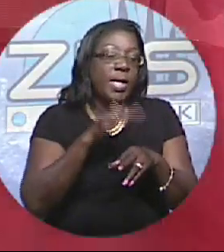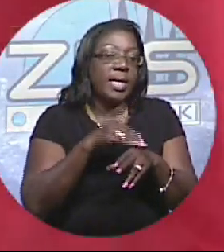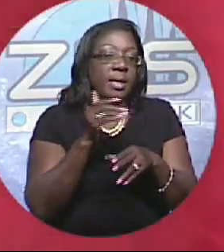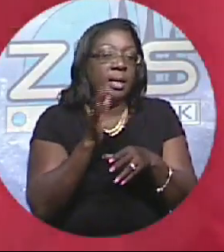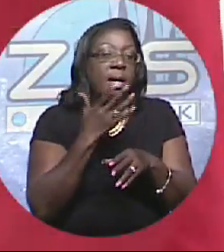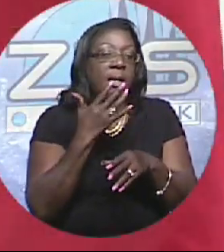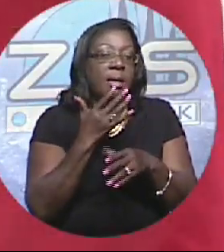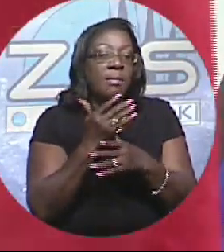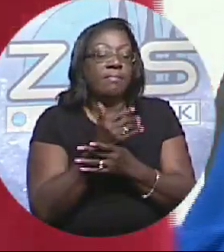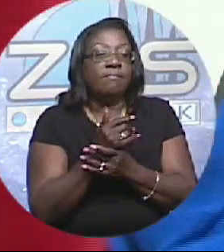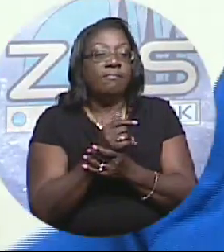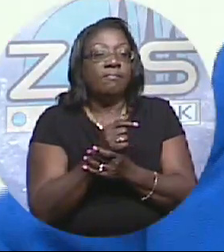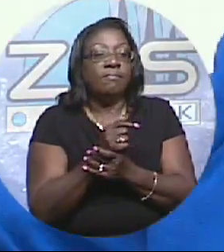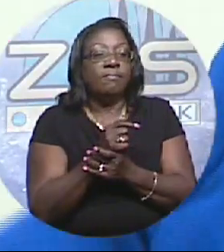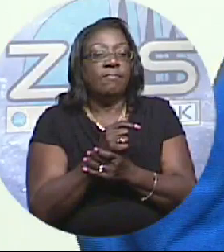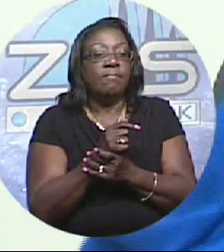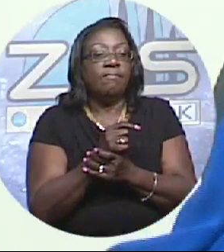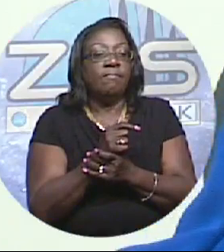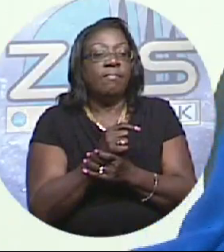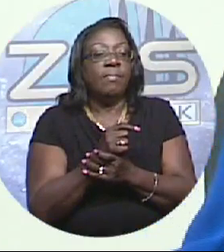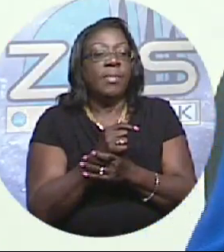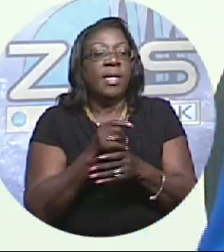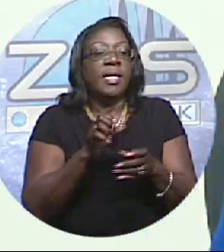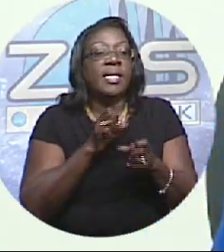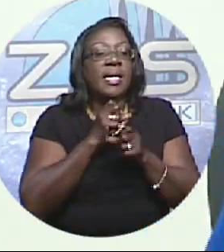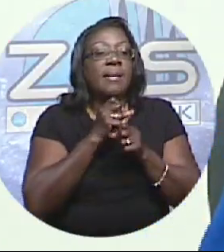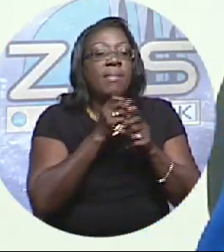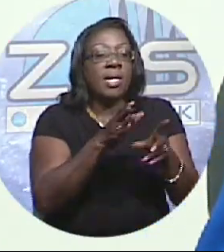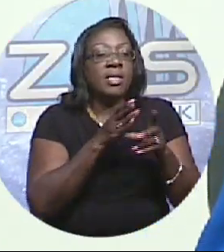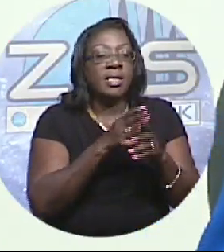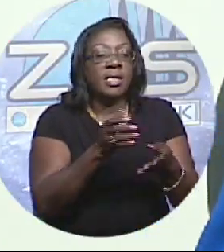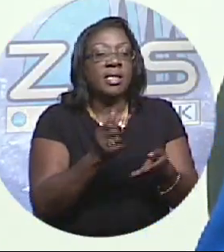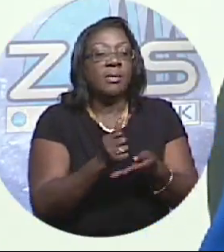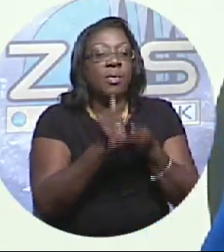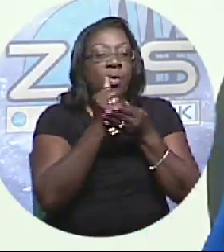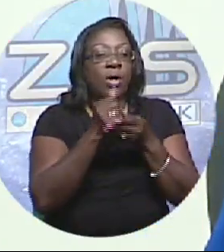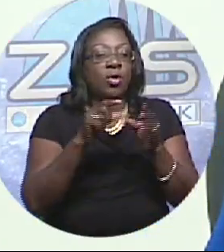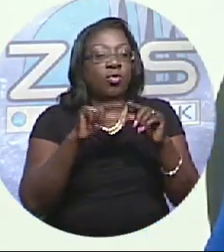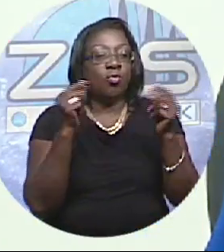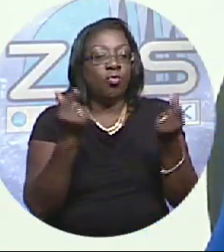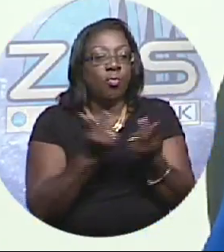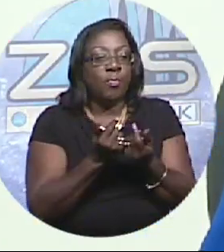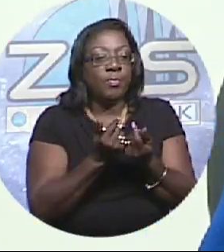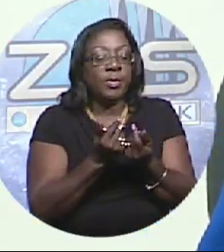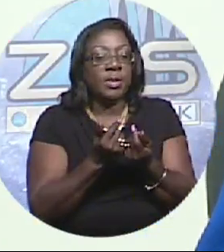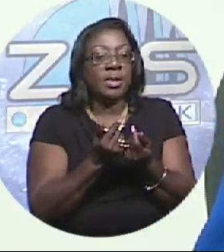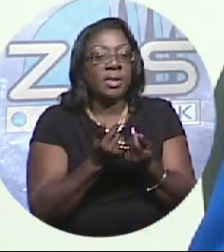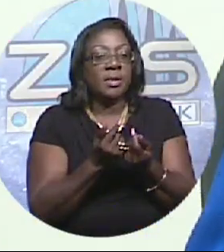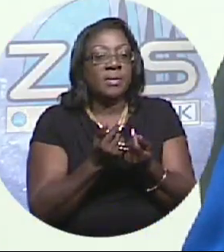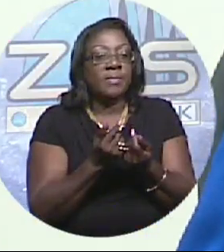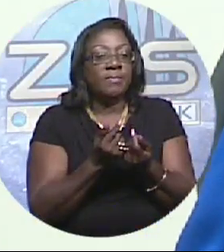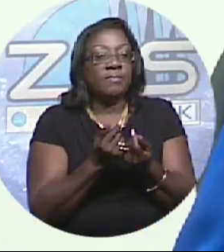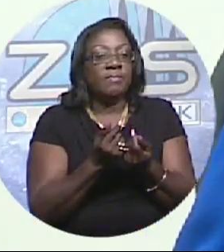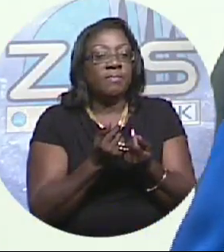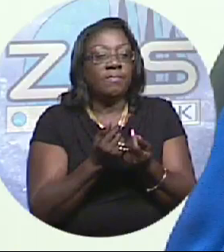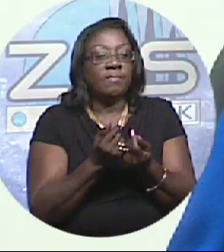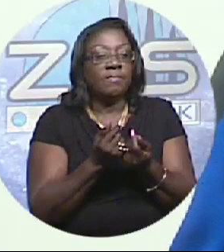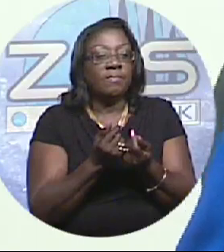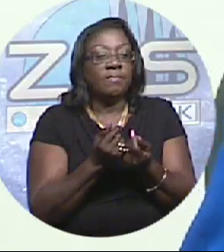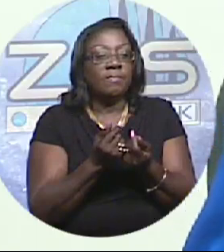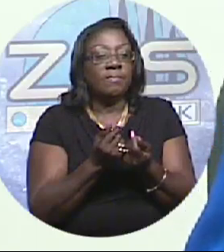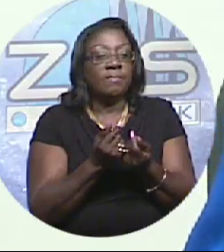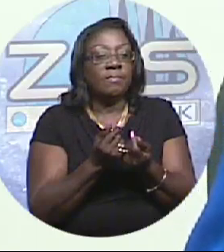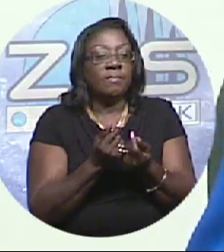Minister becomes involved, and the emergency support function groups, because we have the other agencies who are also part of